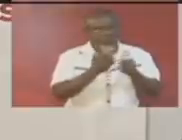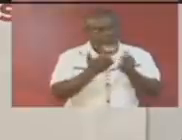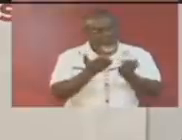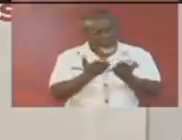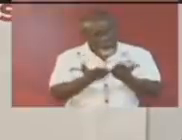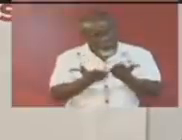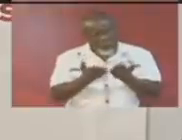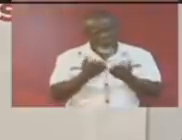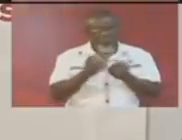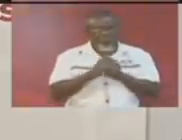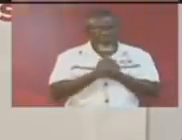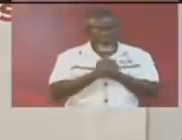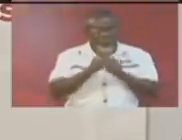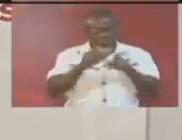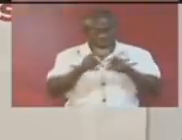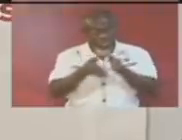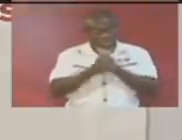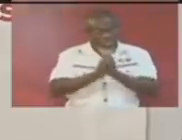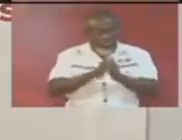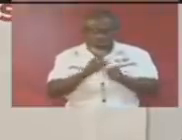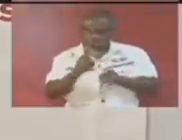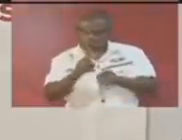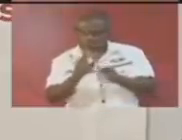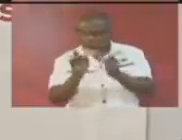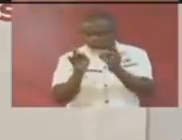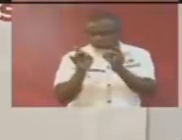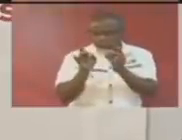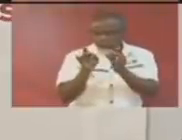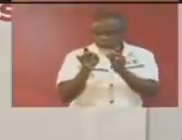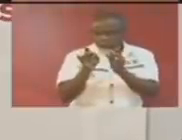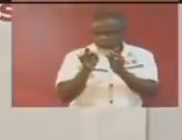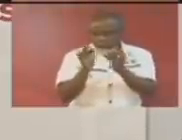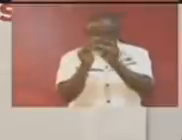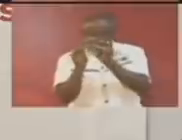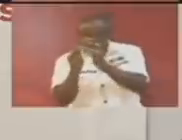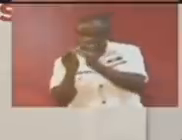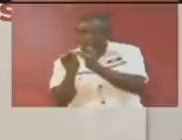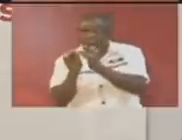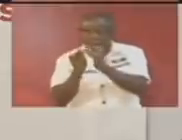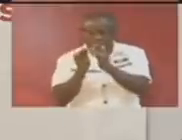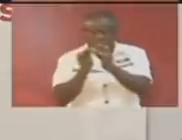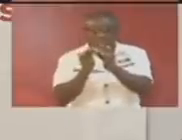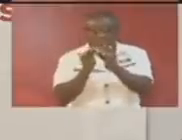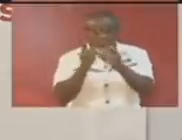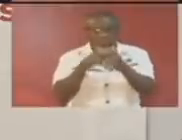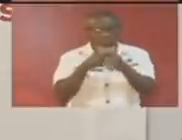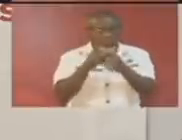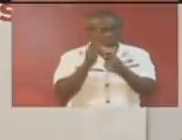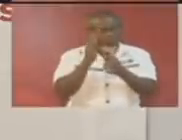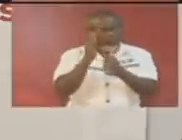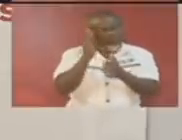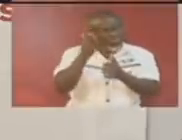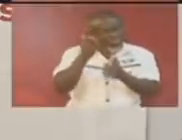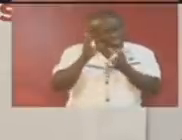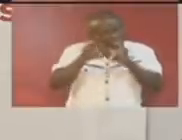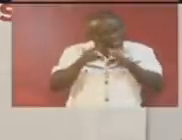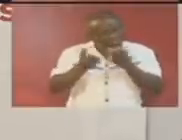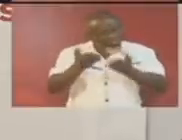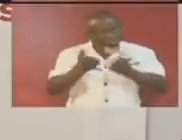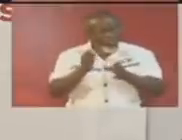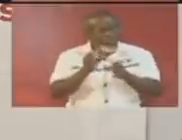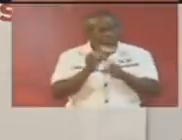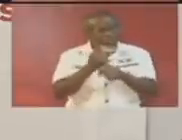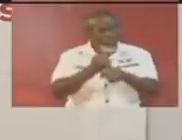their whereabouts, their behaviors, actually identifying participation in said event. So while